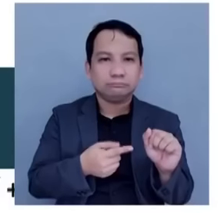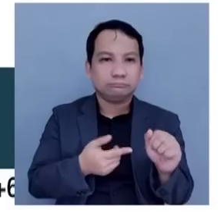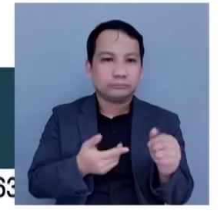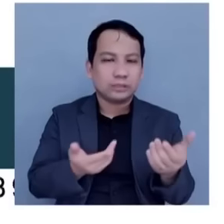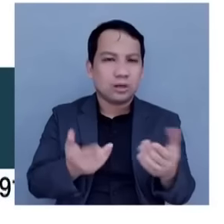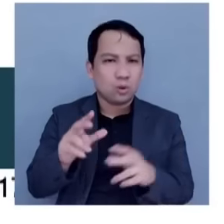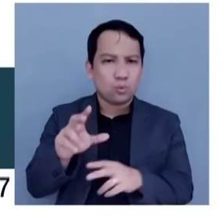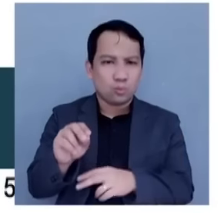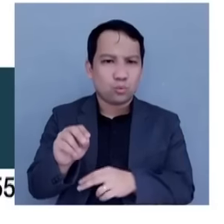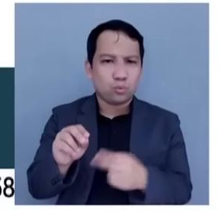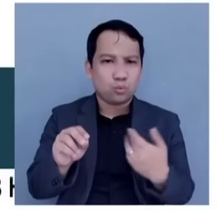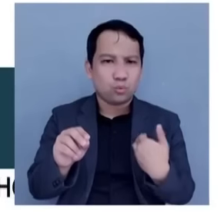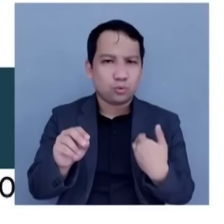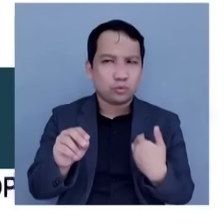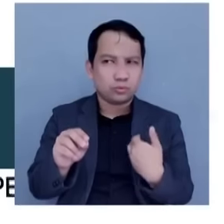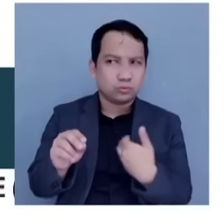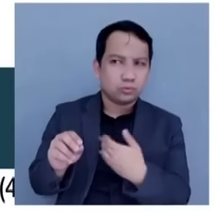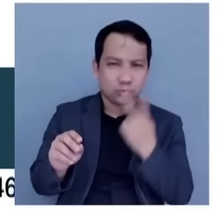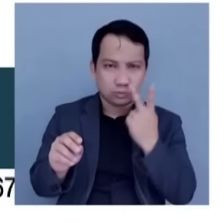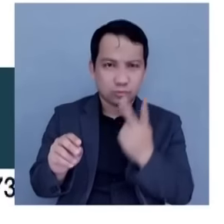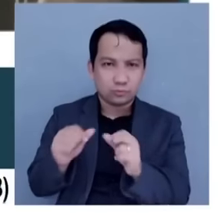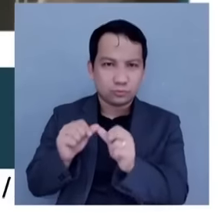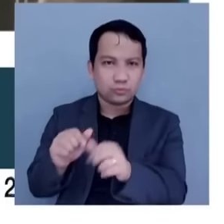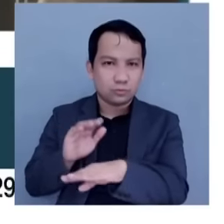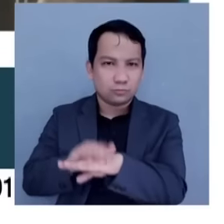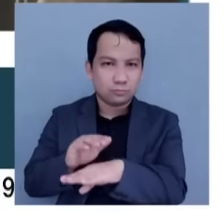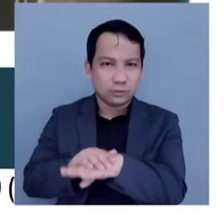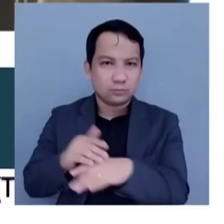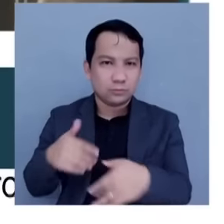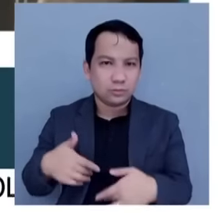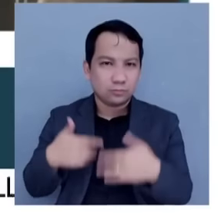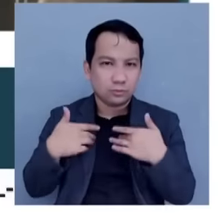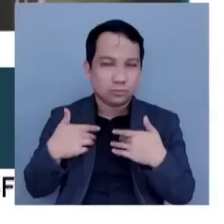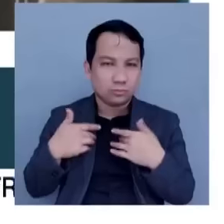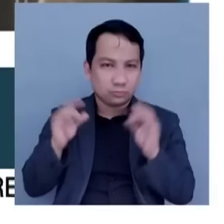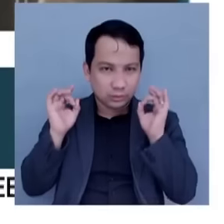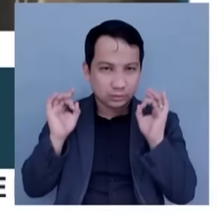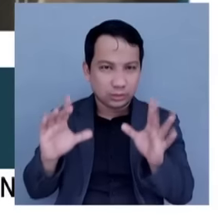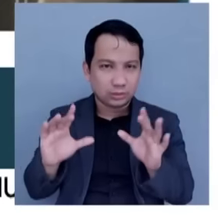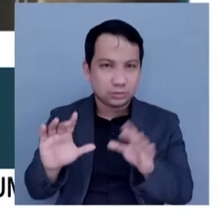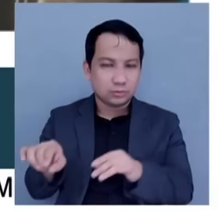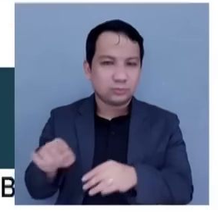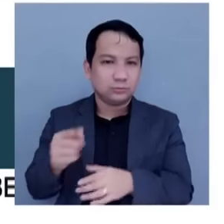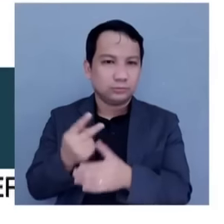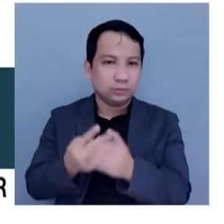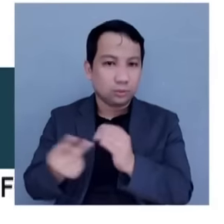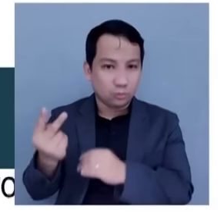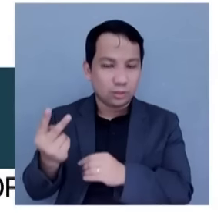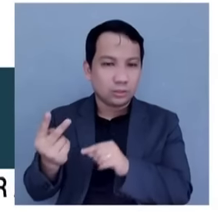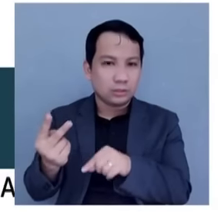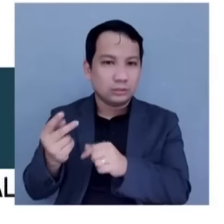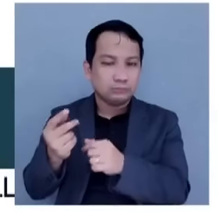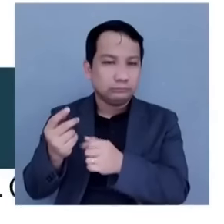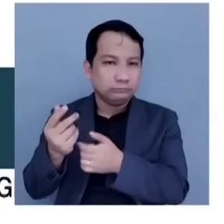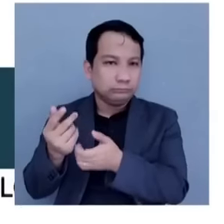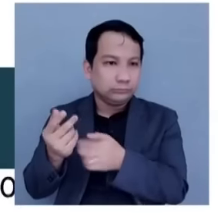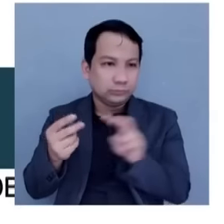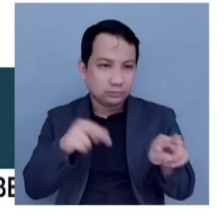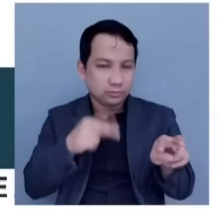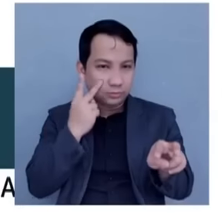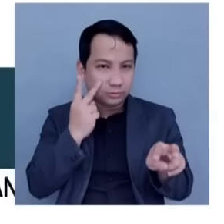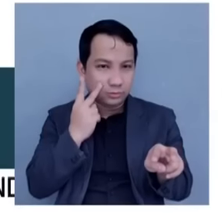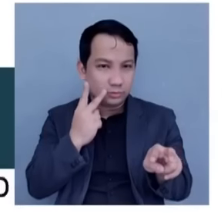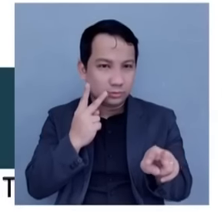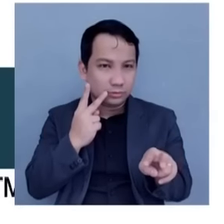no imminent or continuing threat to their life, liberty, and security. In fact, I've seen Jed and Jonila come